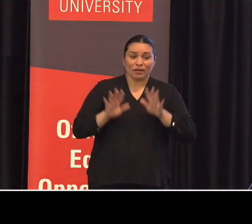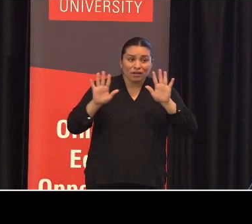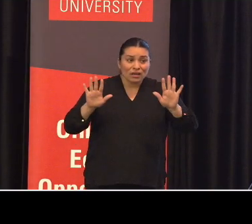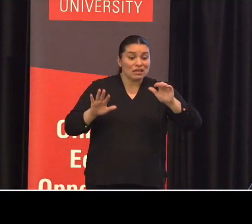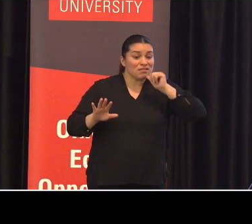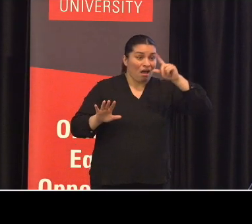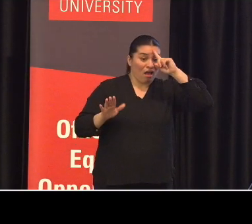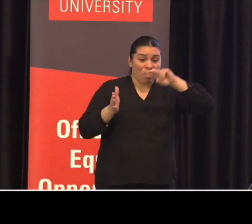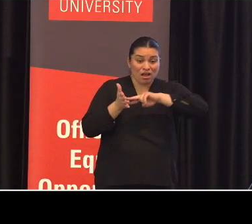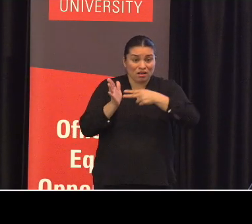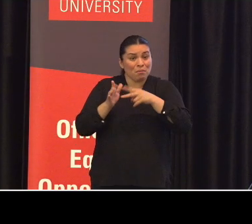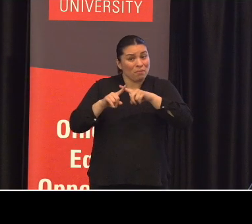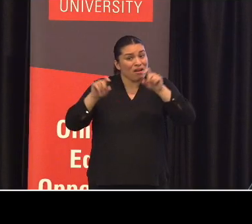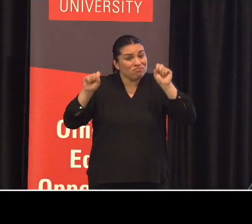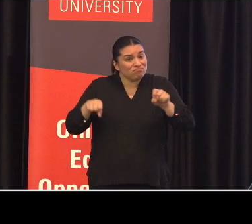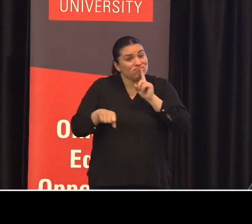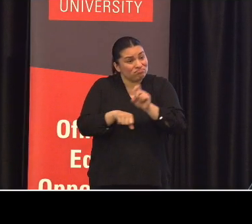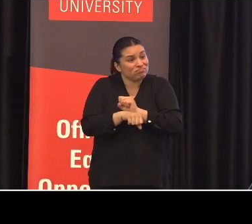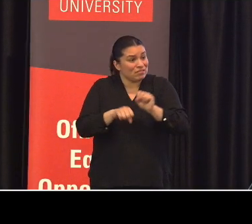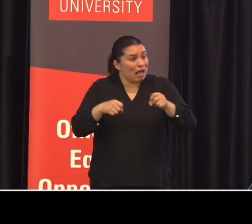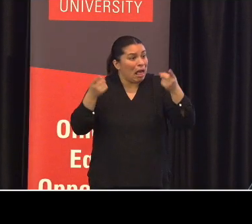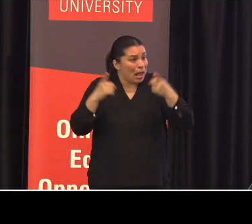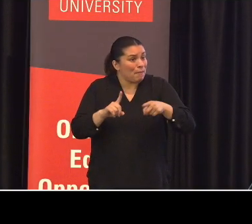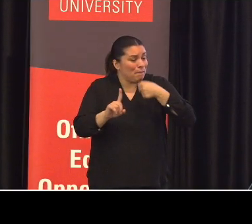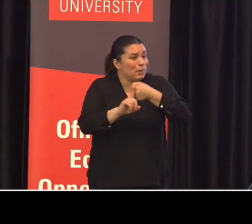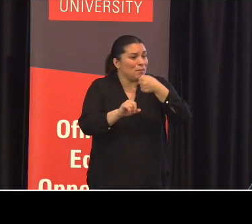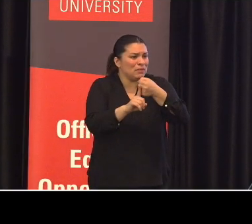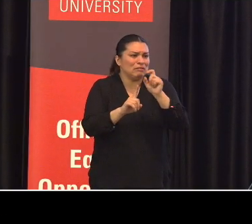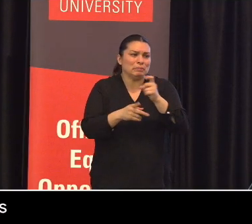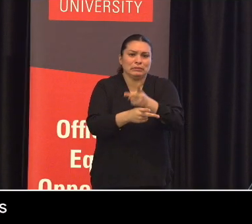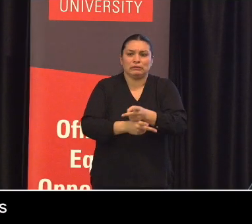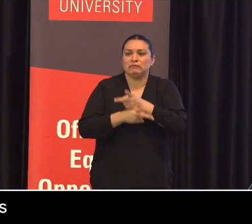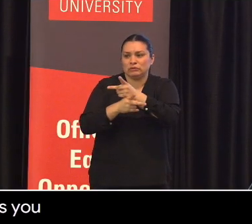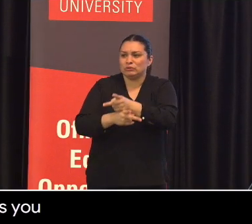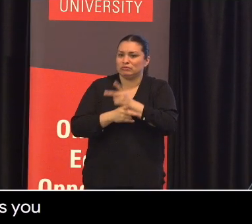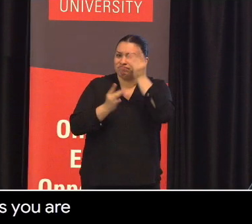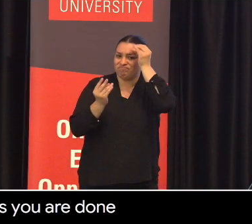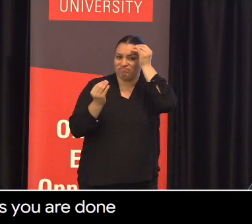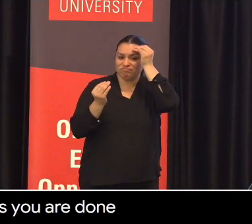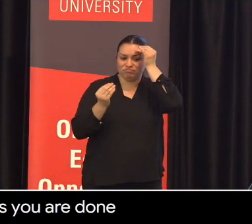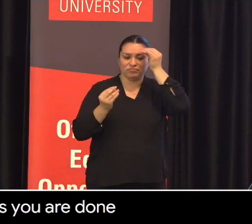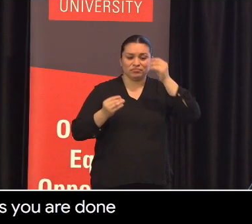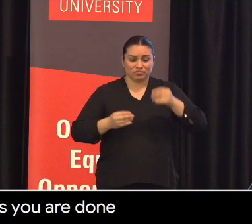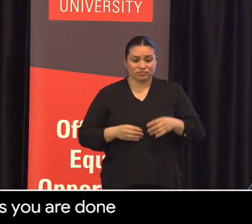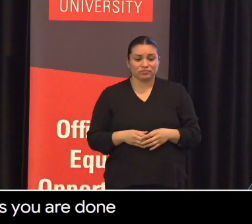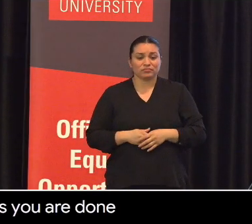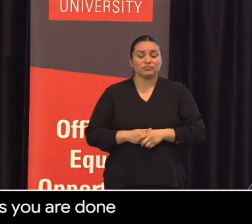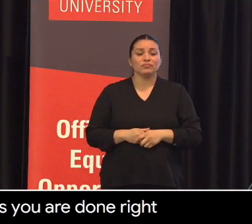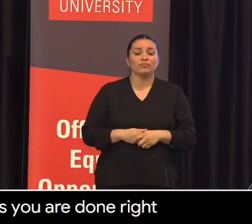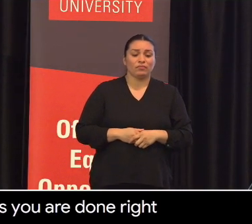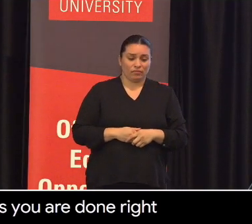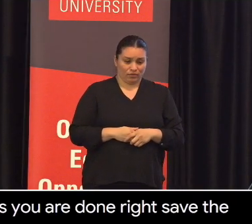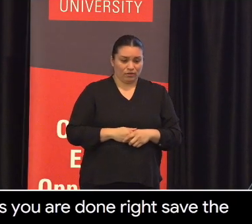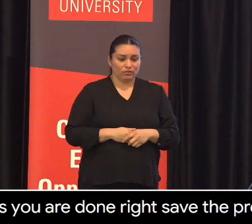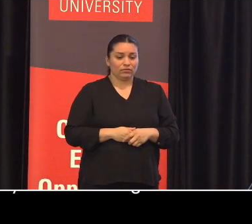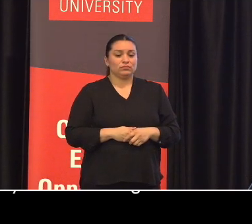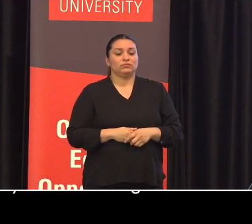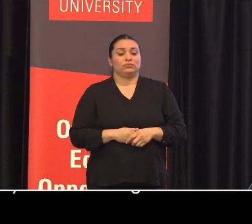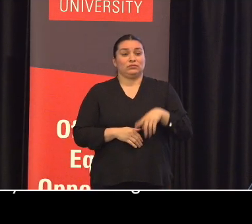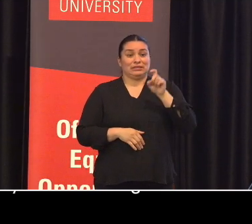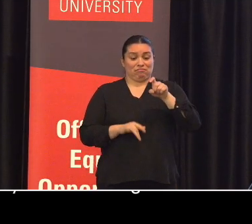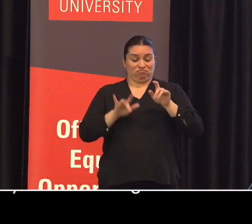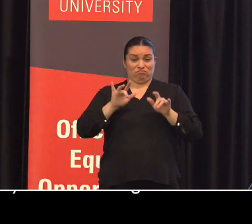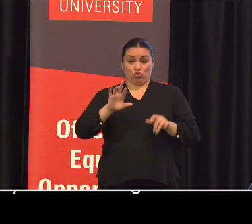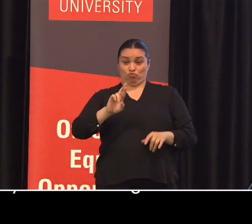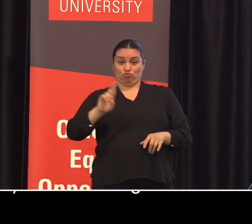Right click, alt text, type a couple sentences. You are done, right? Save the presentation. If you